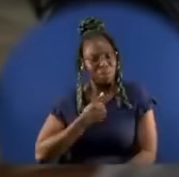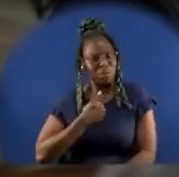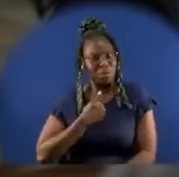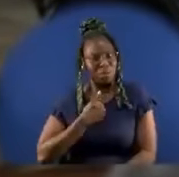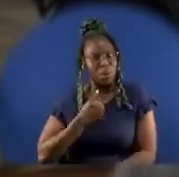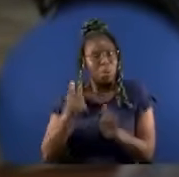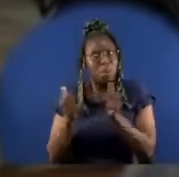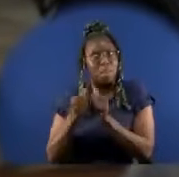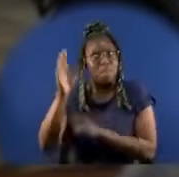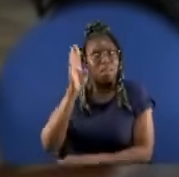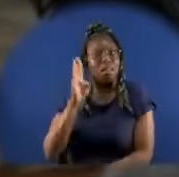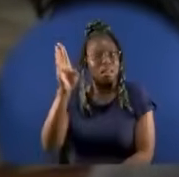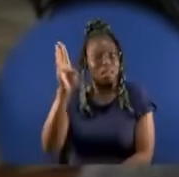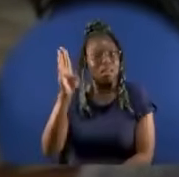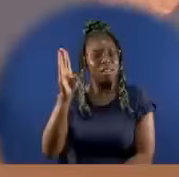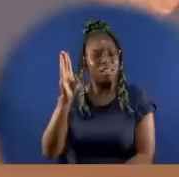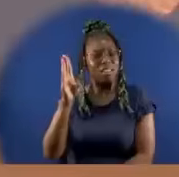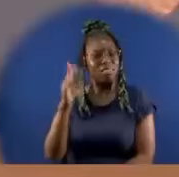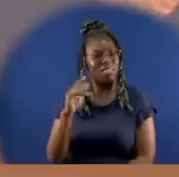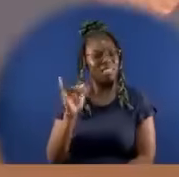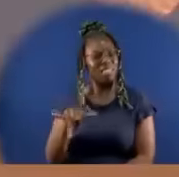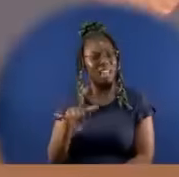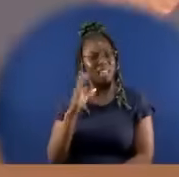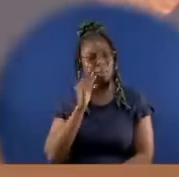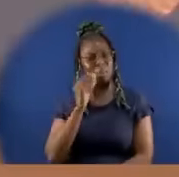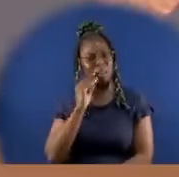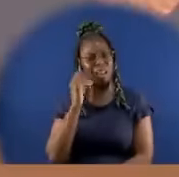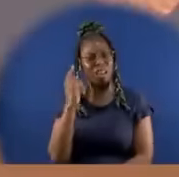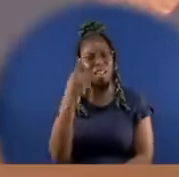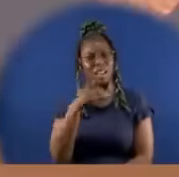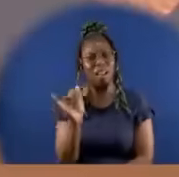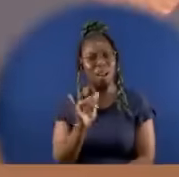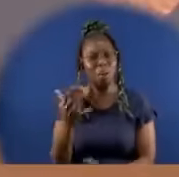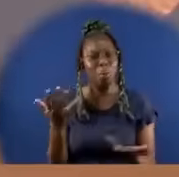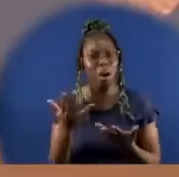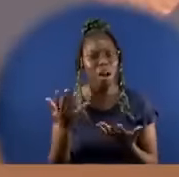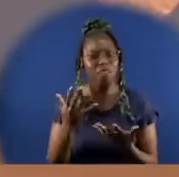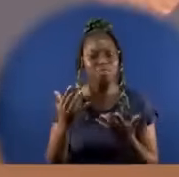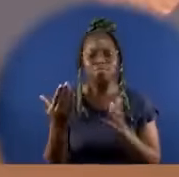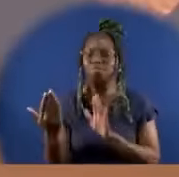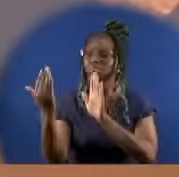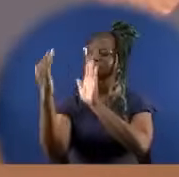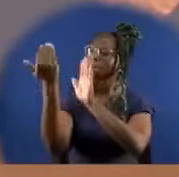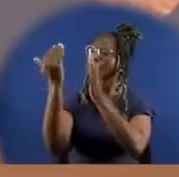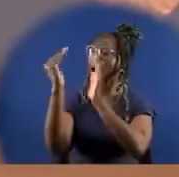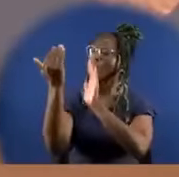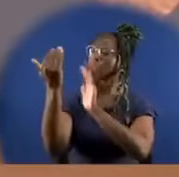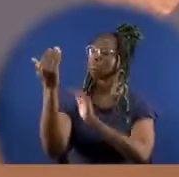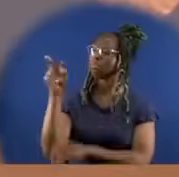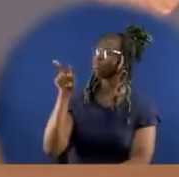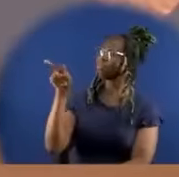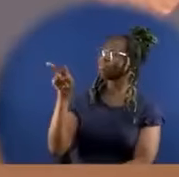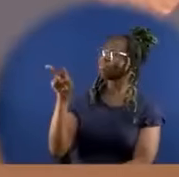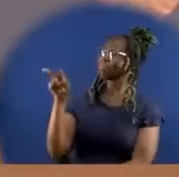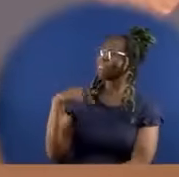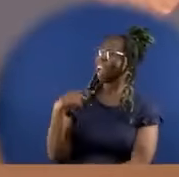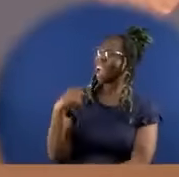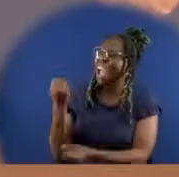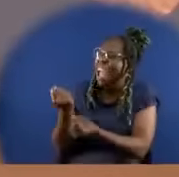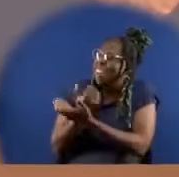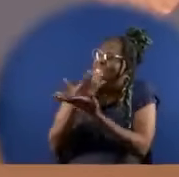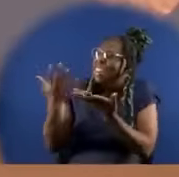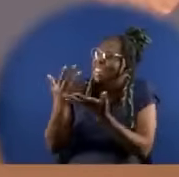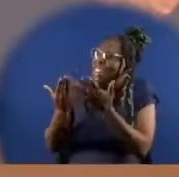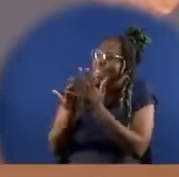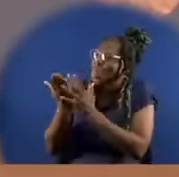his God. What must that look like? It looks like somebody looking in the mirror telling yourself, I can do all things through